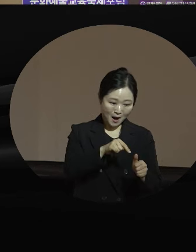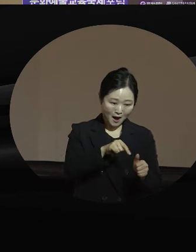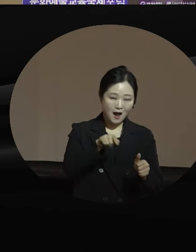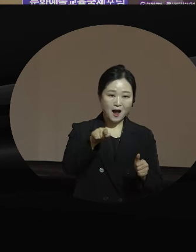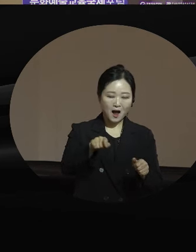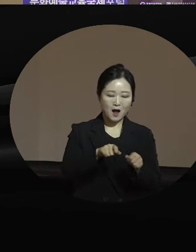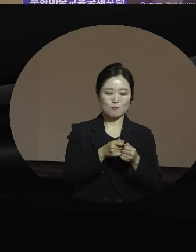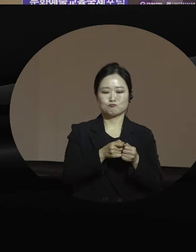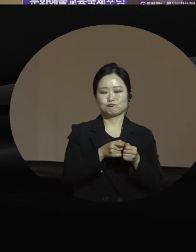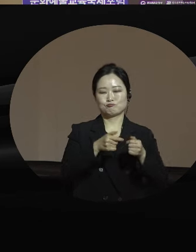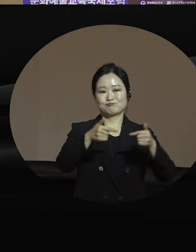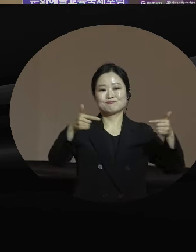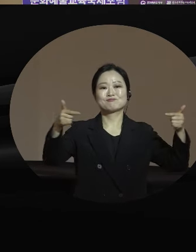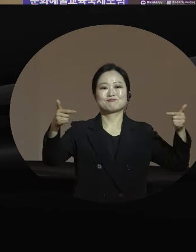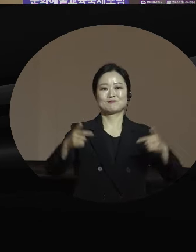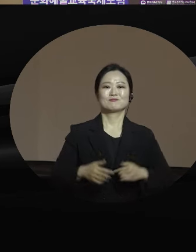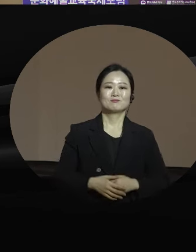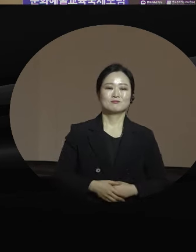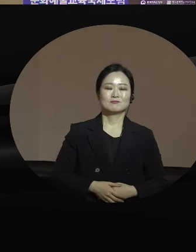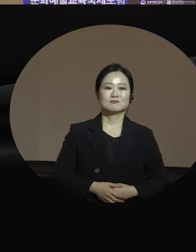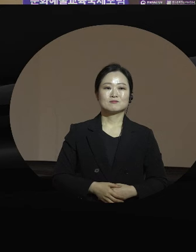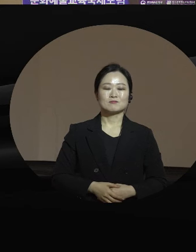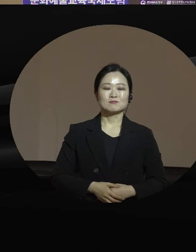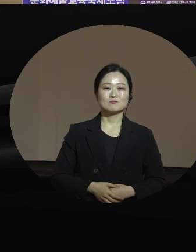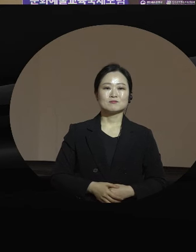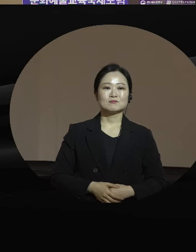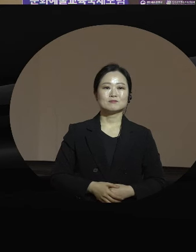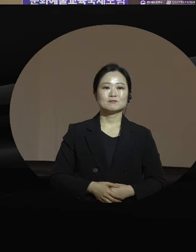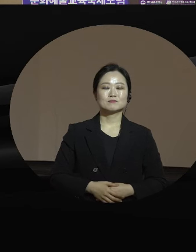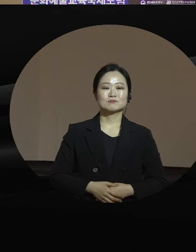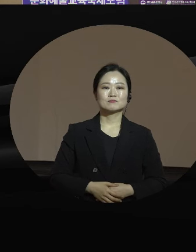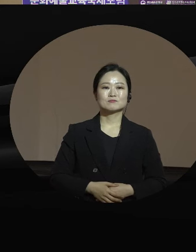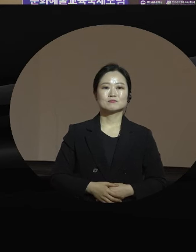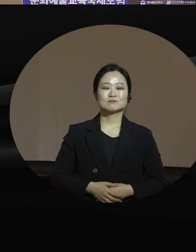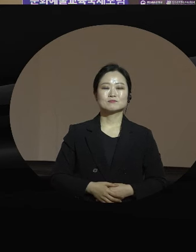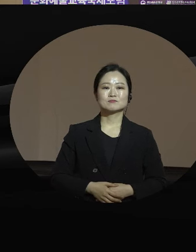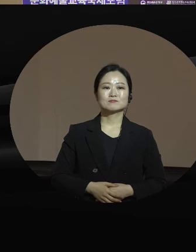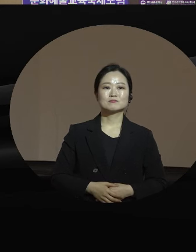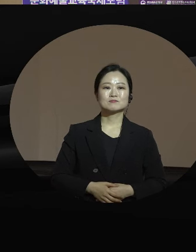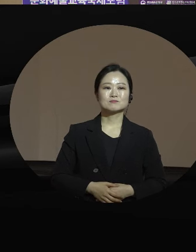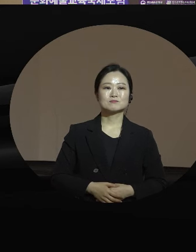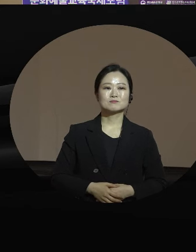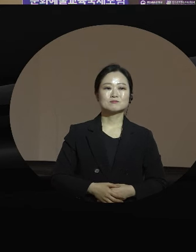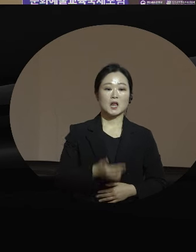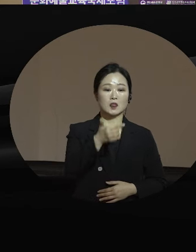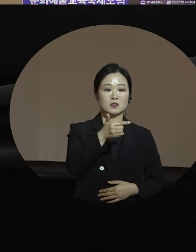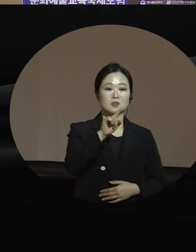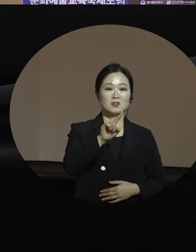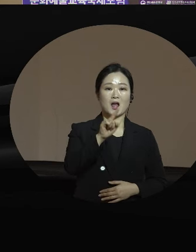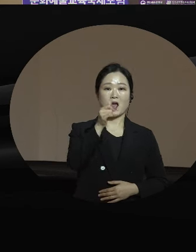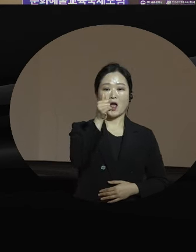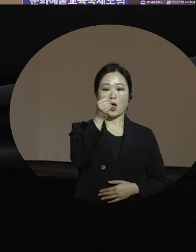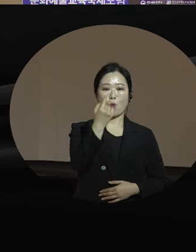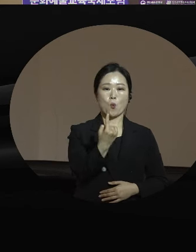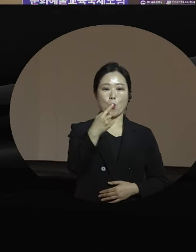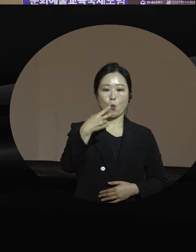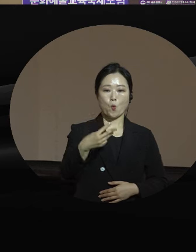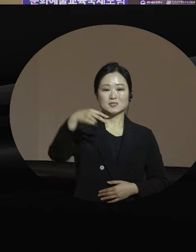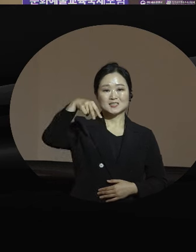the president of Mongolia, Mr. Okhna Khursov, the prime minister is